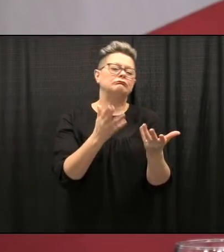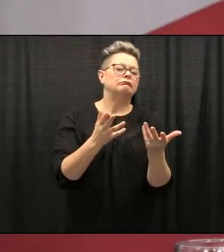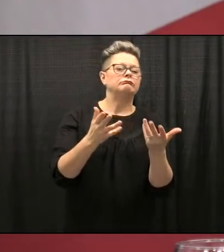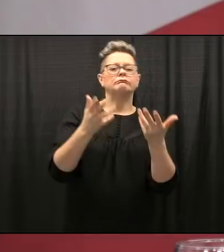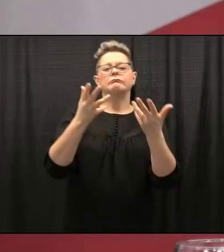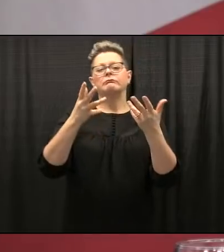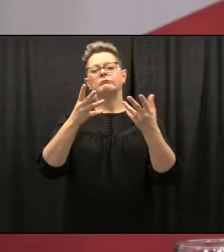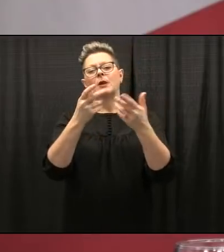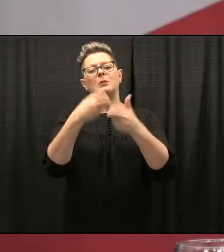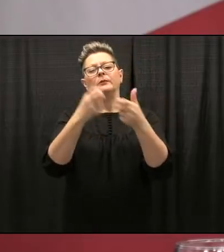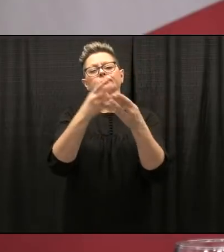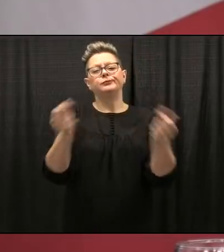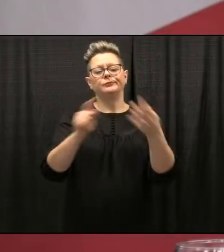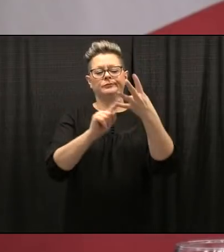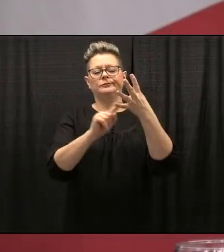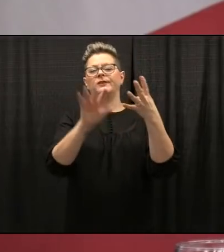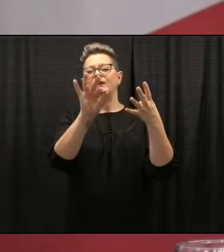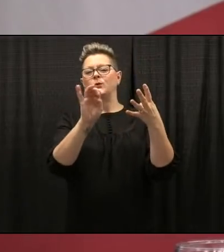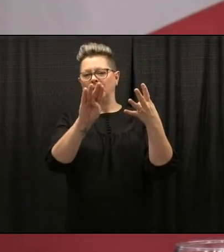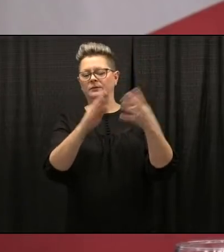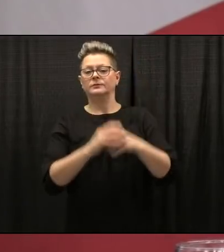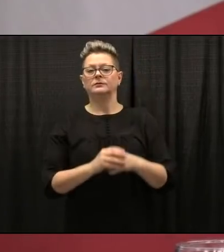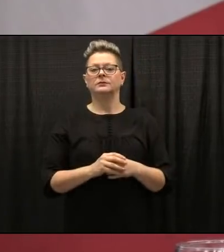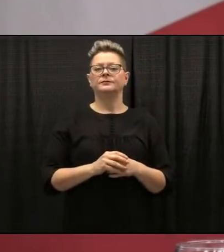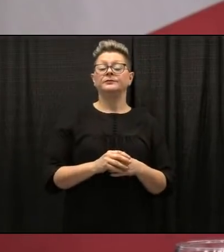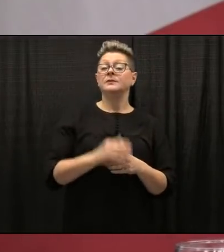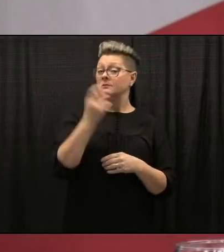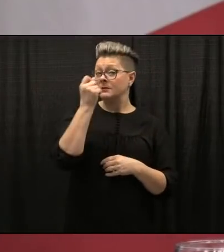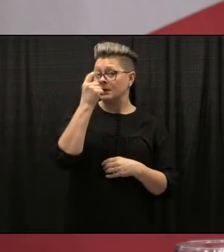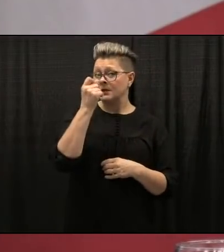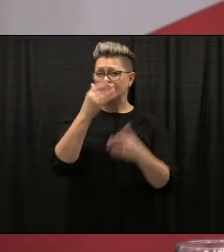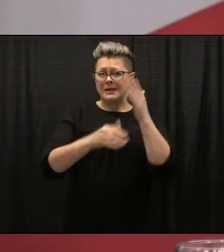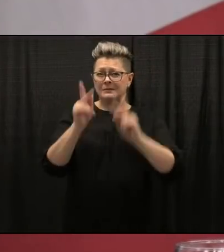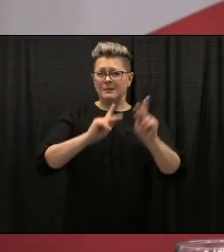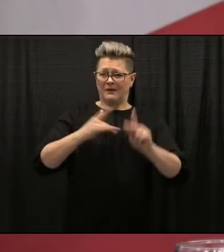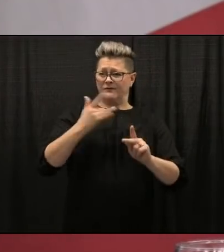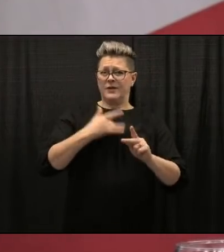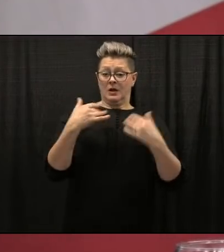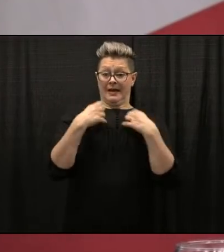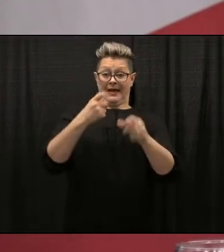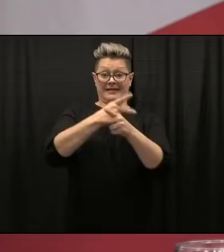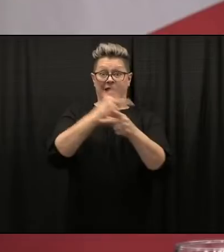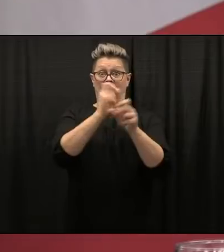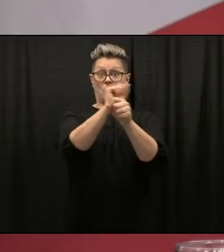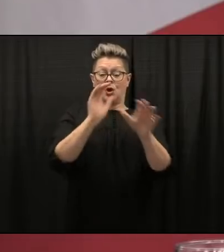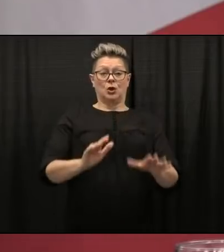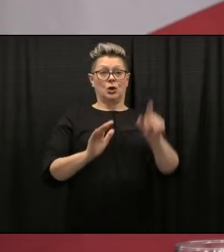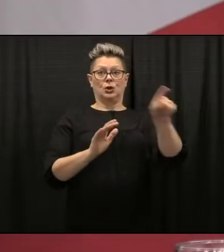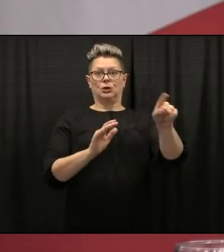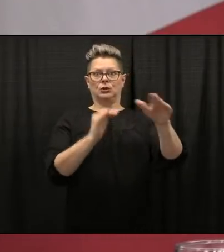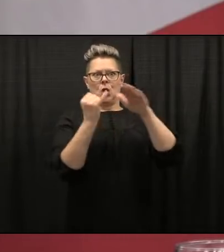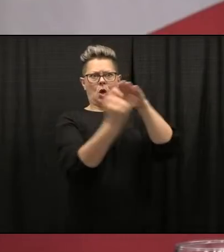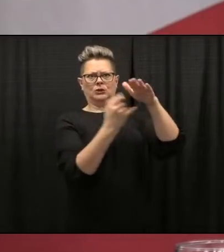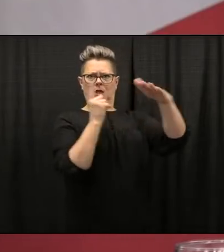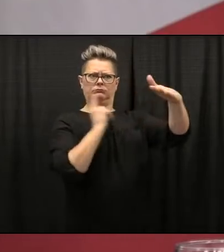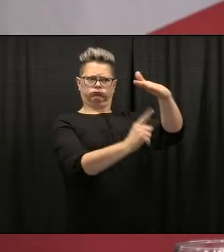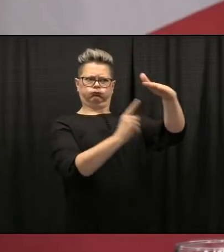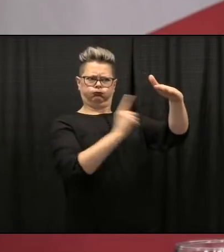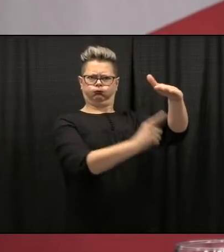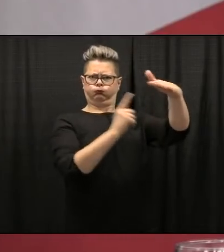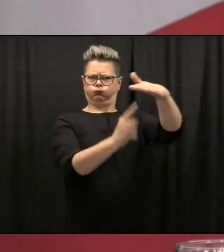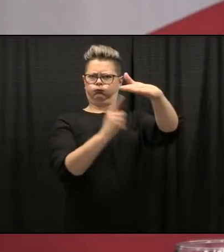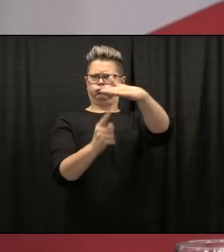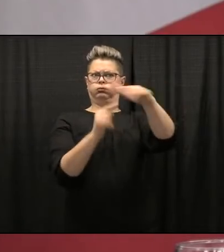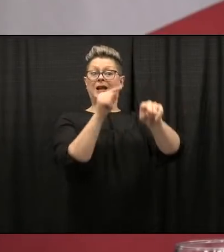February. There has been concern about system capacity, with healthcare workers having to isolate. That number is static currently